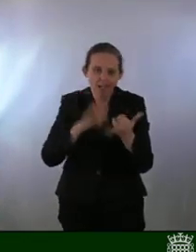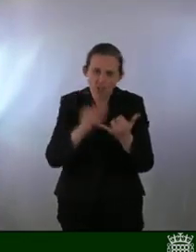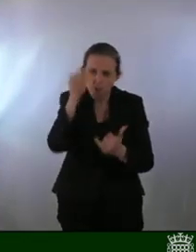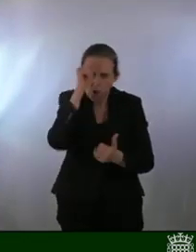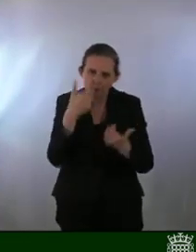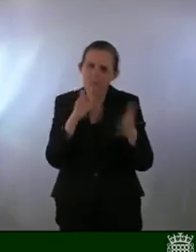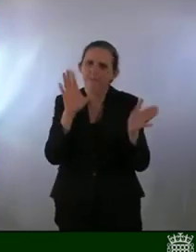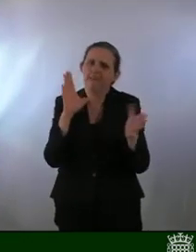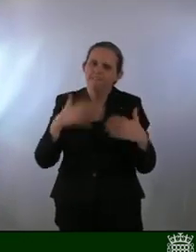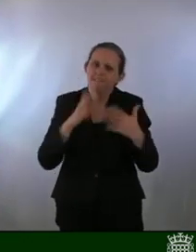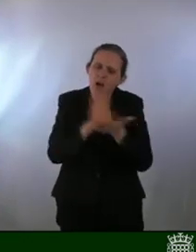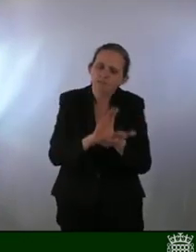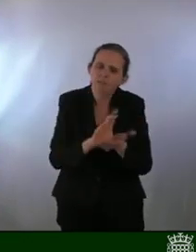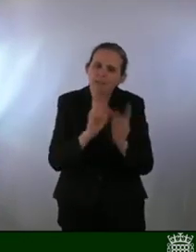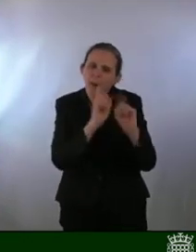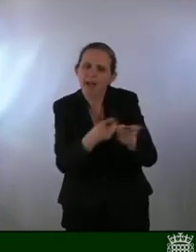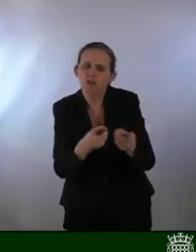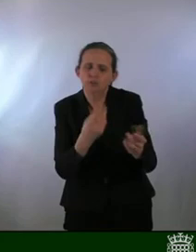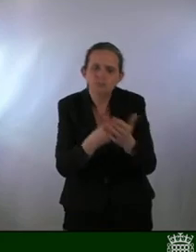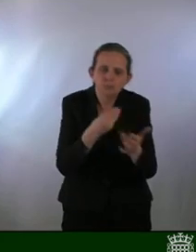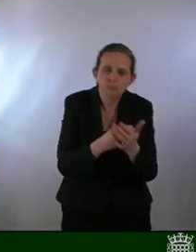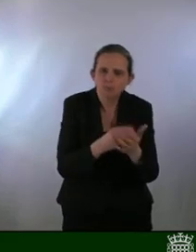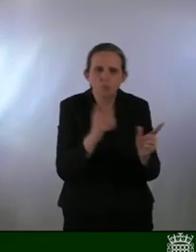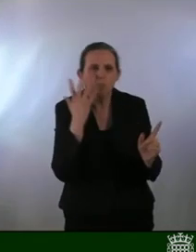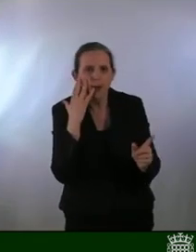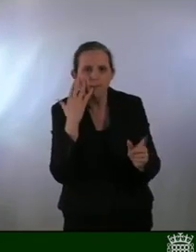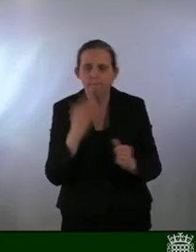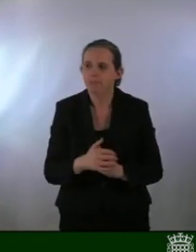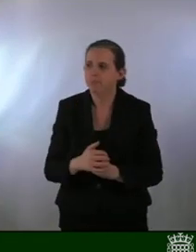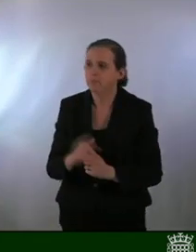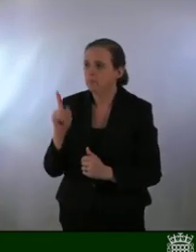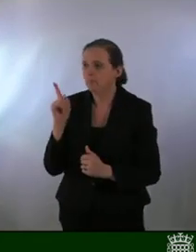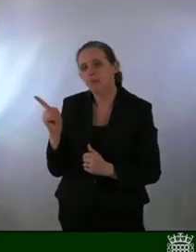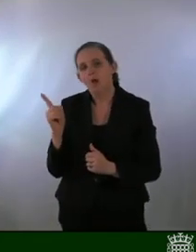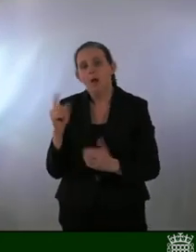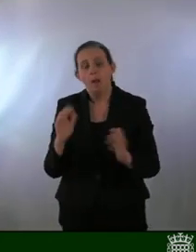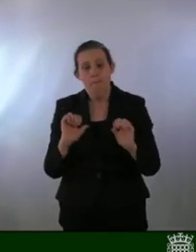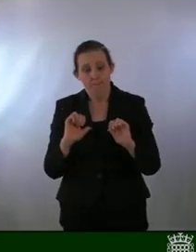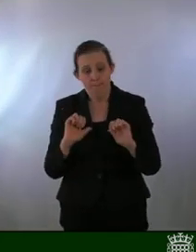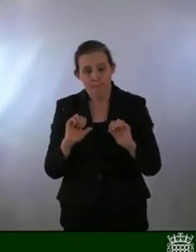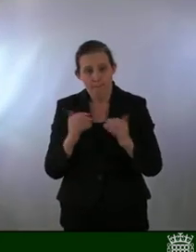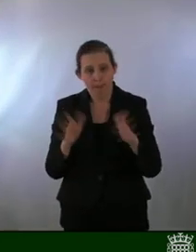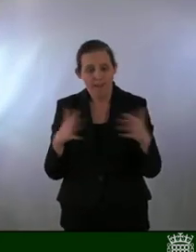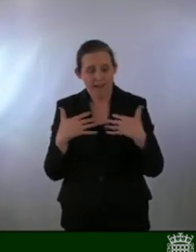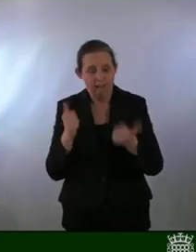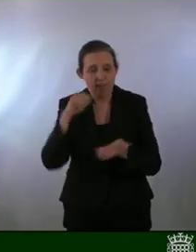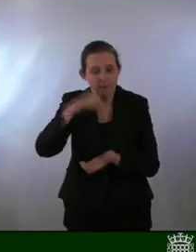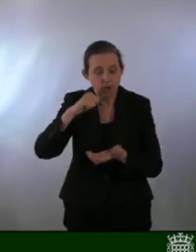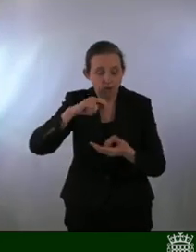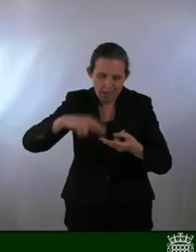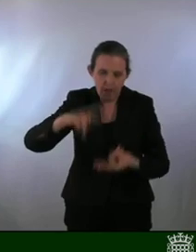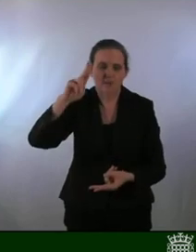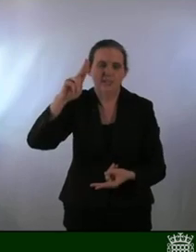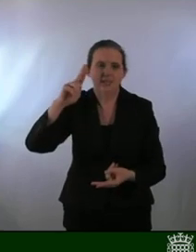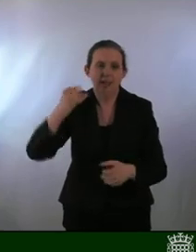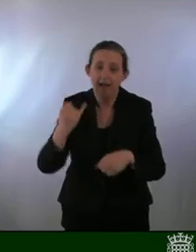be? Well, the public health budget is going up, and as far as the pharmacists are concerned, they're an